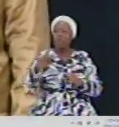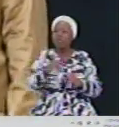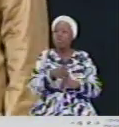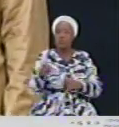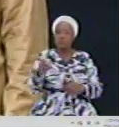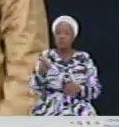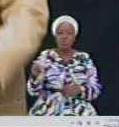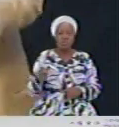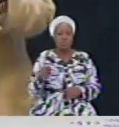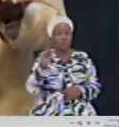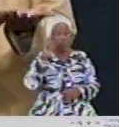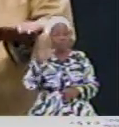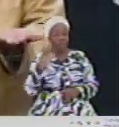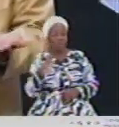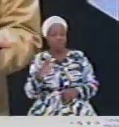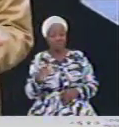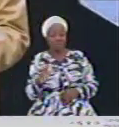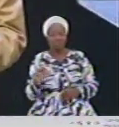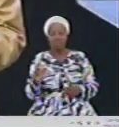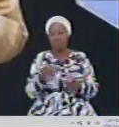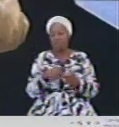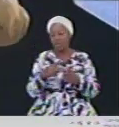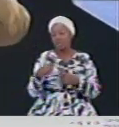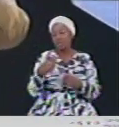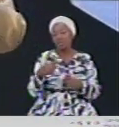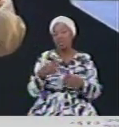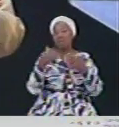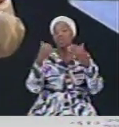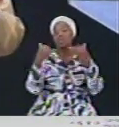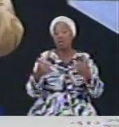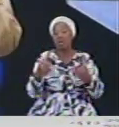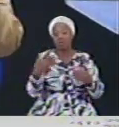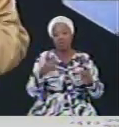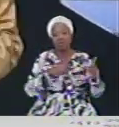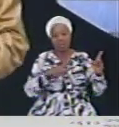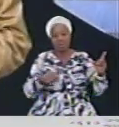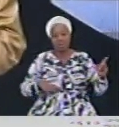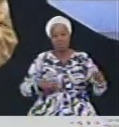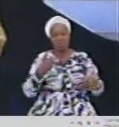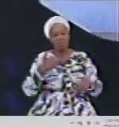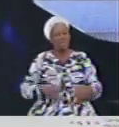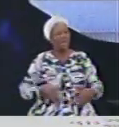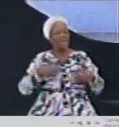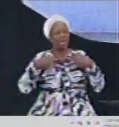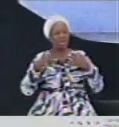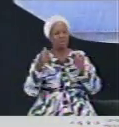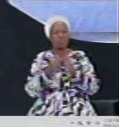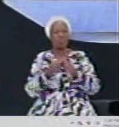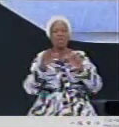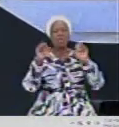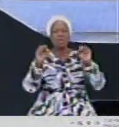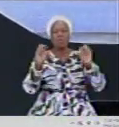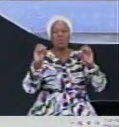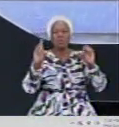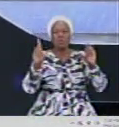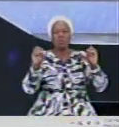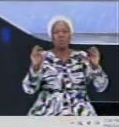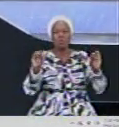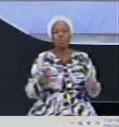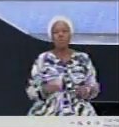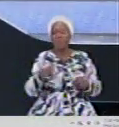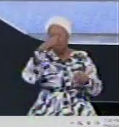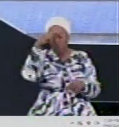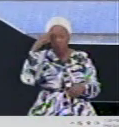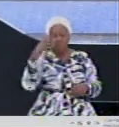those concubines. It says now the Lord was angry with Solomon because his heart